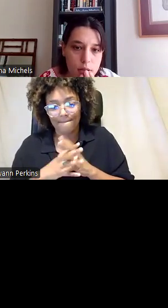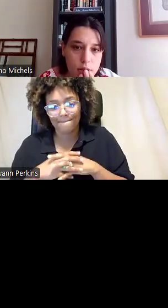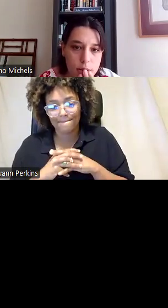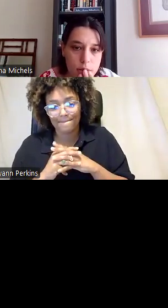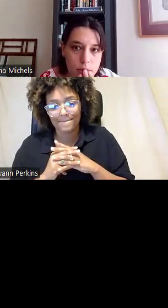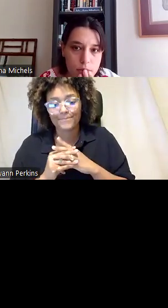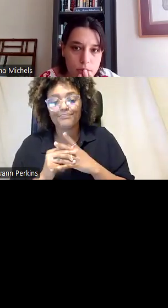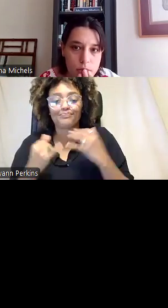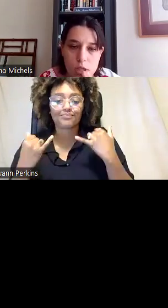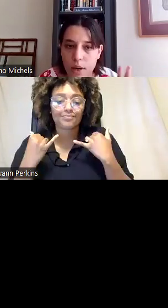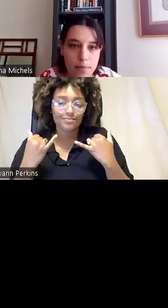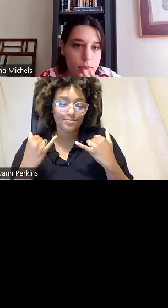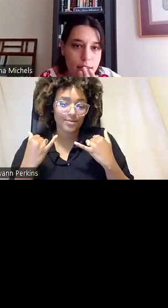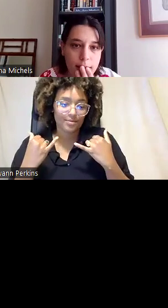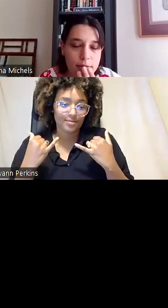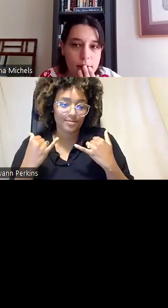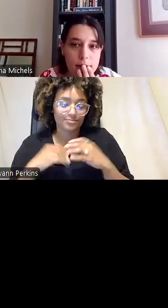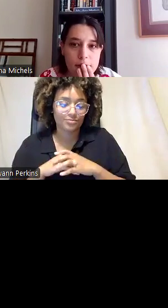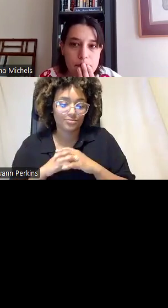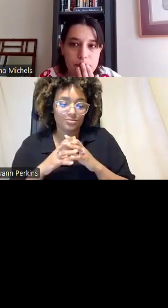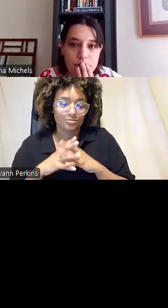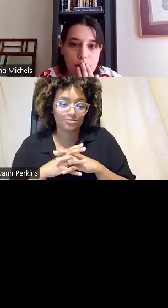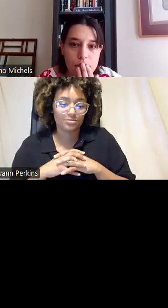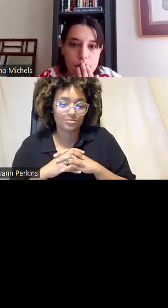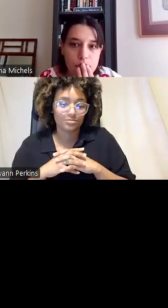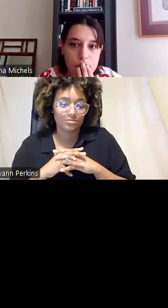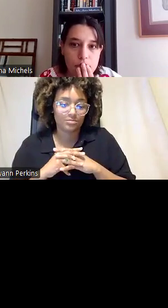transition back over. So I